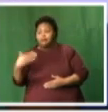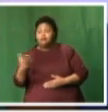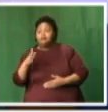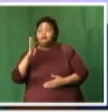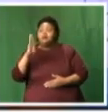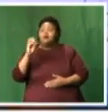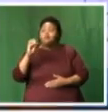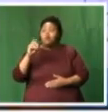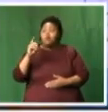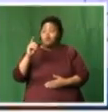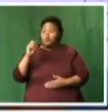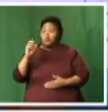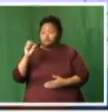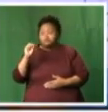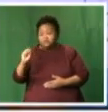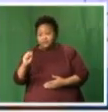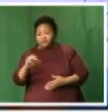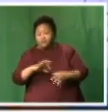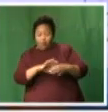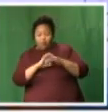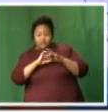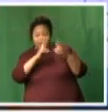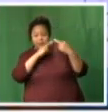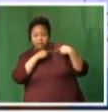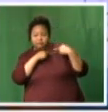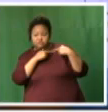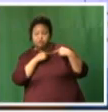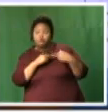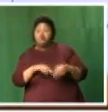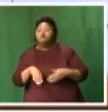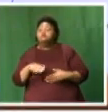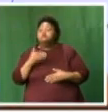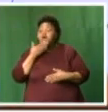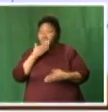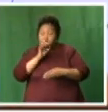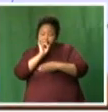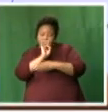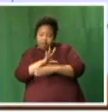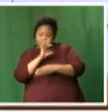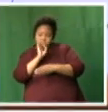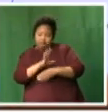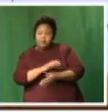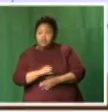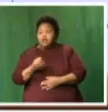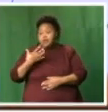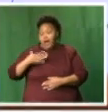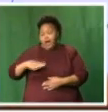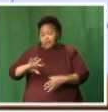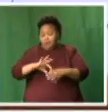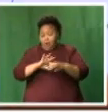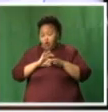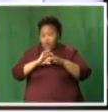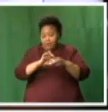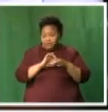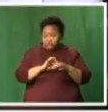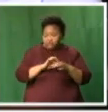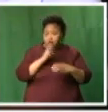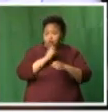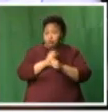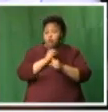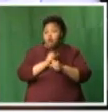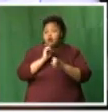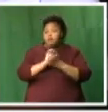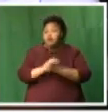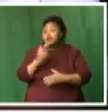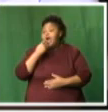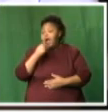our boys. Nalabatawube basebenzisana nabo kulolu suku bavete ukuthi kunenge lokubhekekile nalokuhleliwe